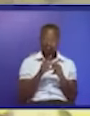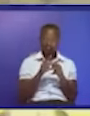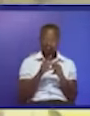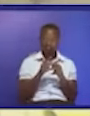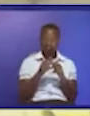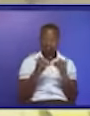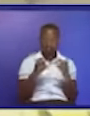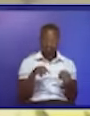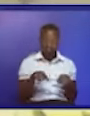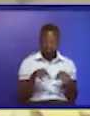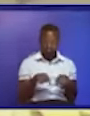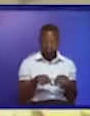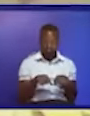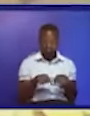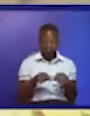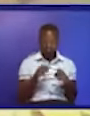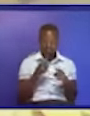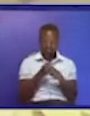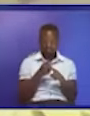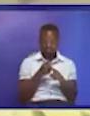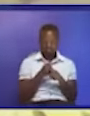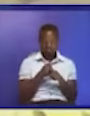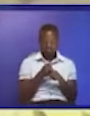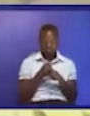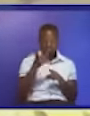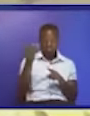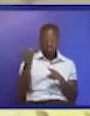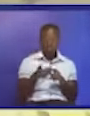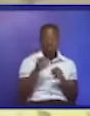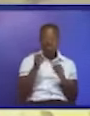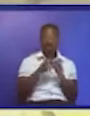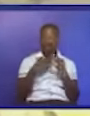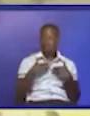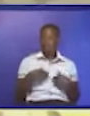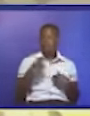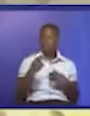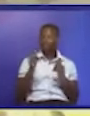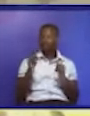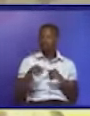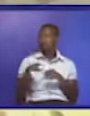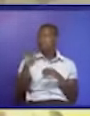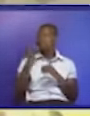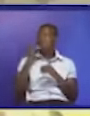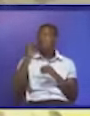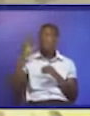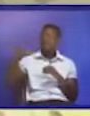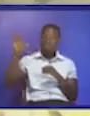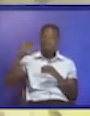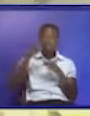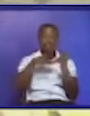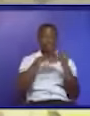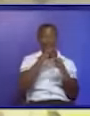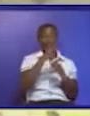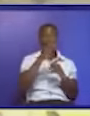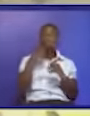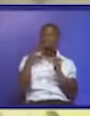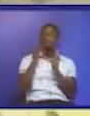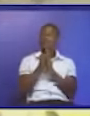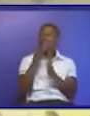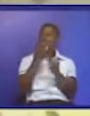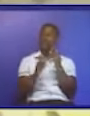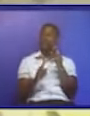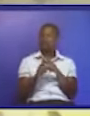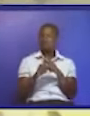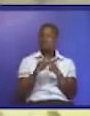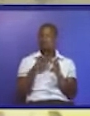tonight. I want you to invite everybody you can find and tell them, fire is burning here. Tomorrow will be